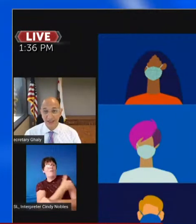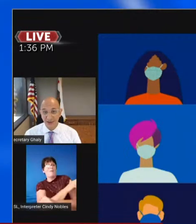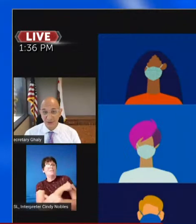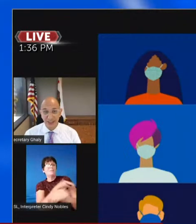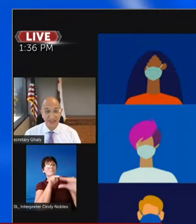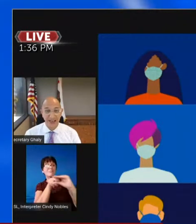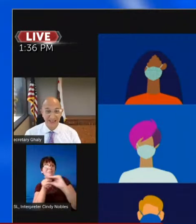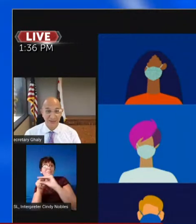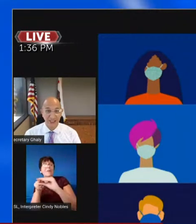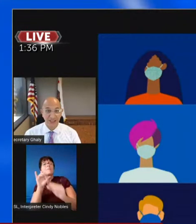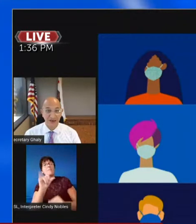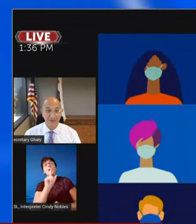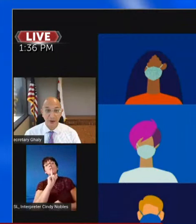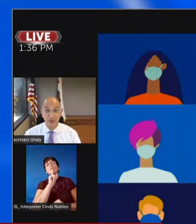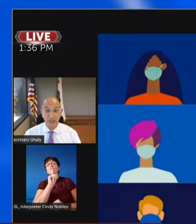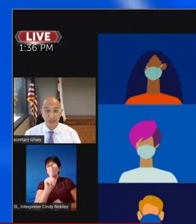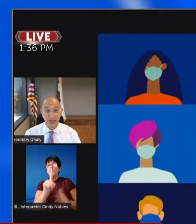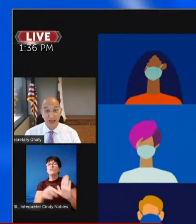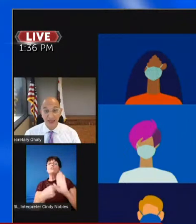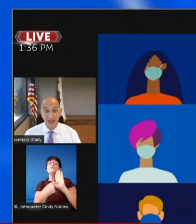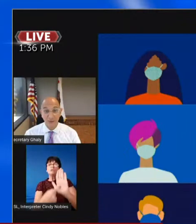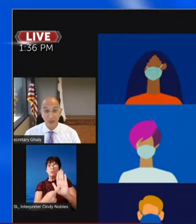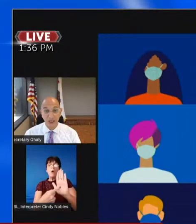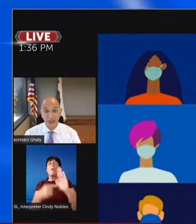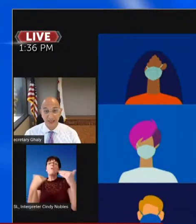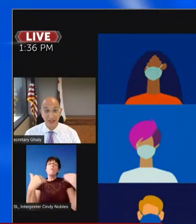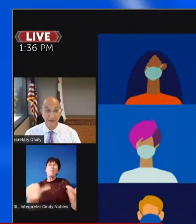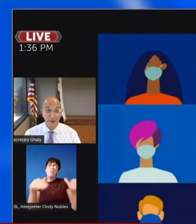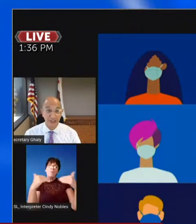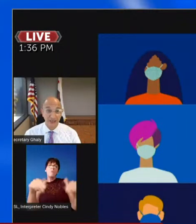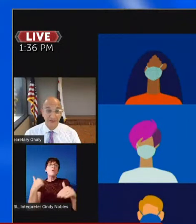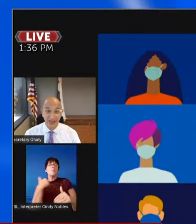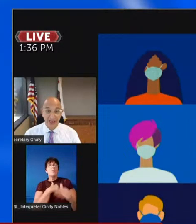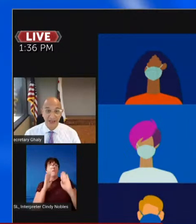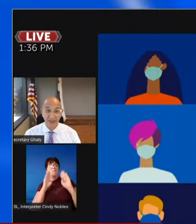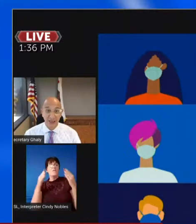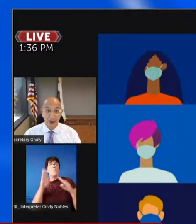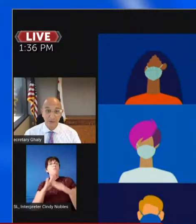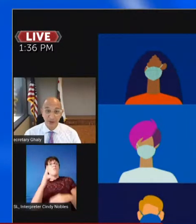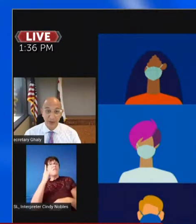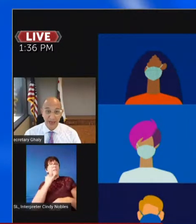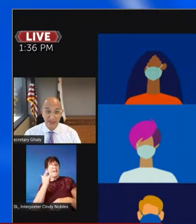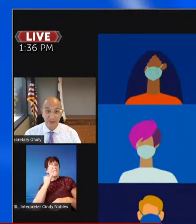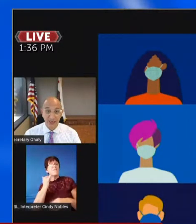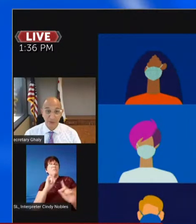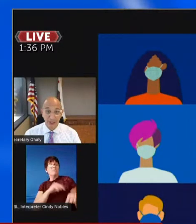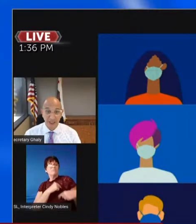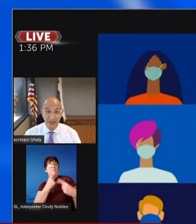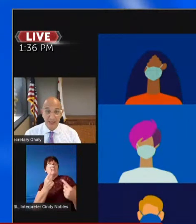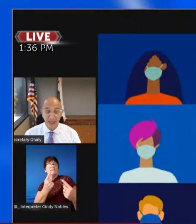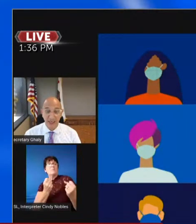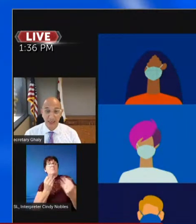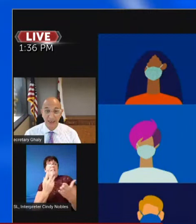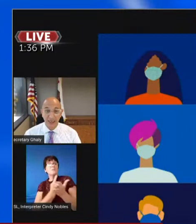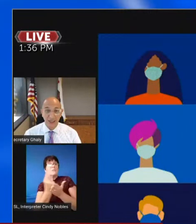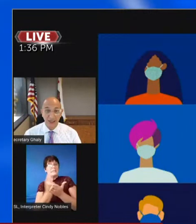And this is really a testament to the focus I think we as Californians have had over the past many